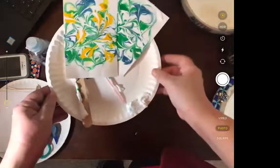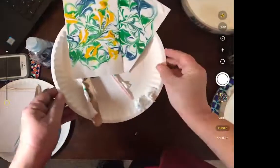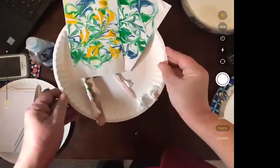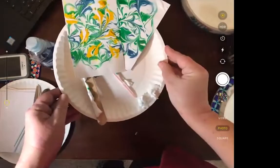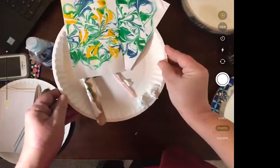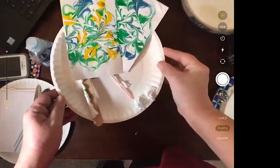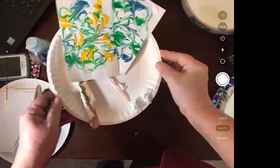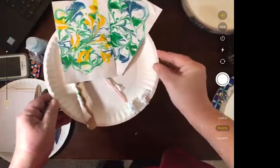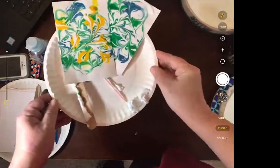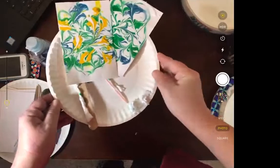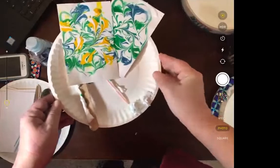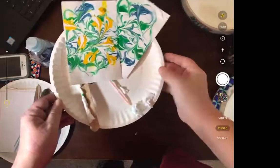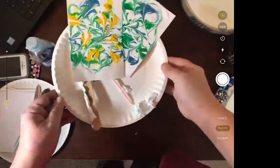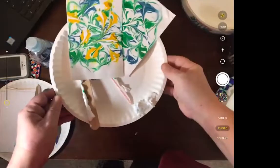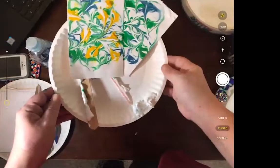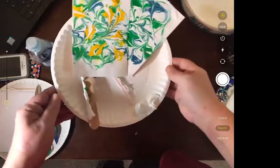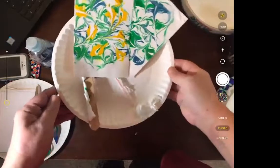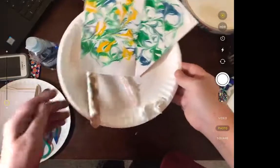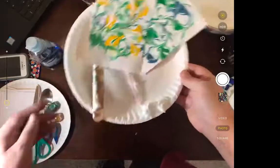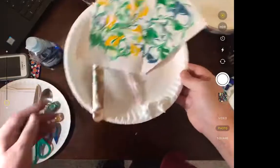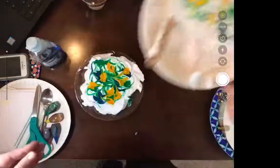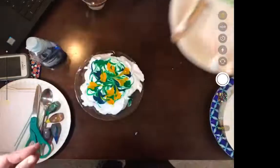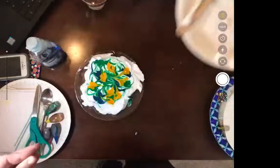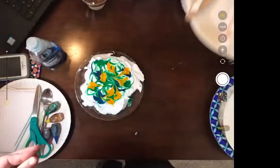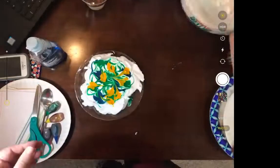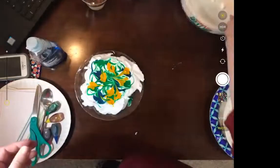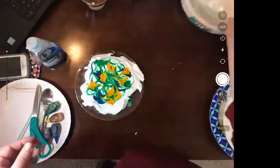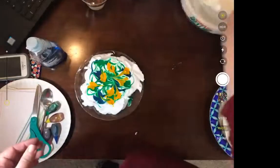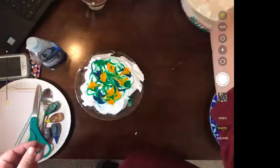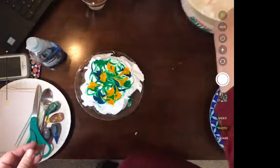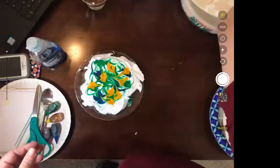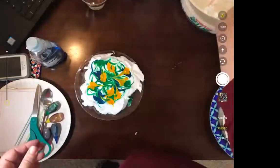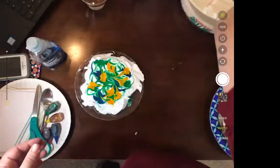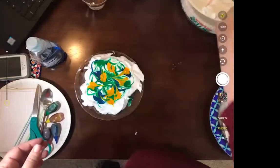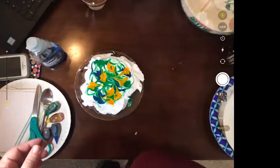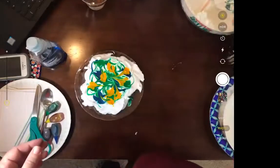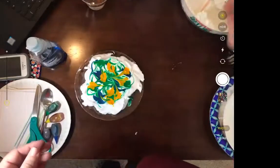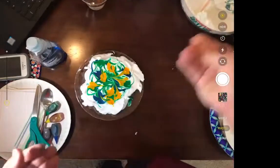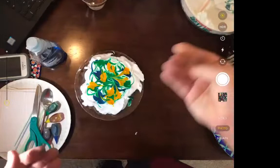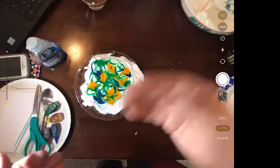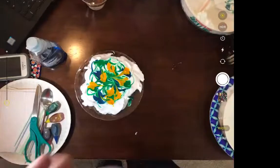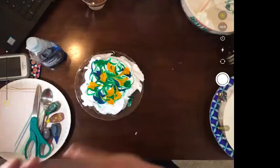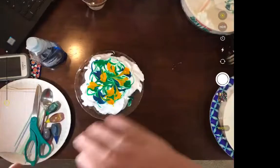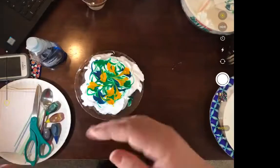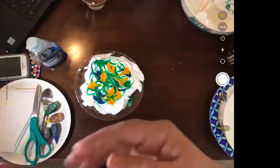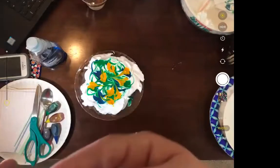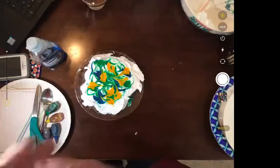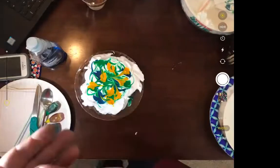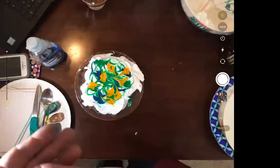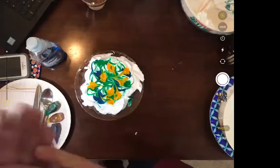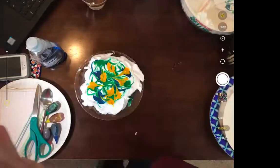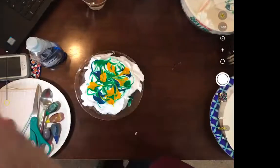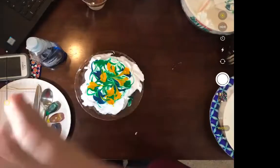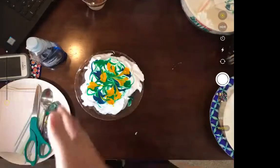cheapies because you get a million for a couple bucks. And I use them because